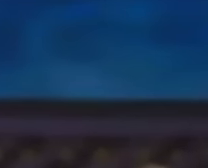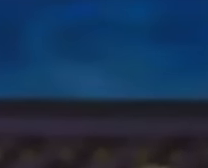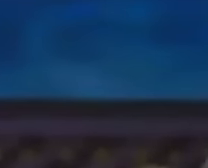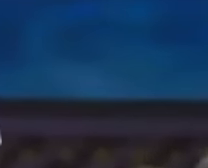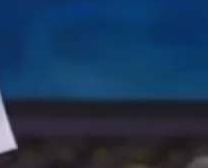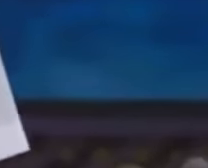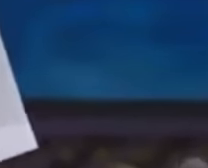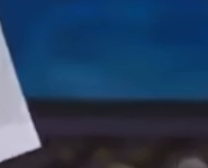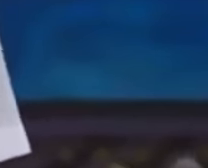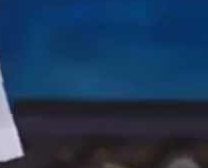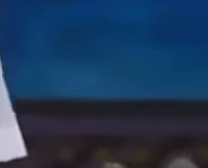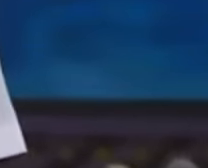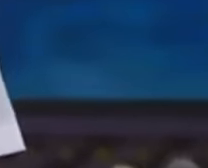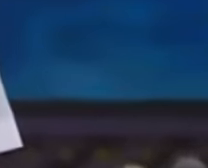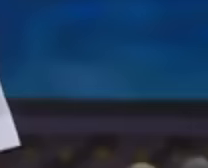In